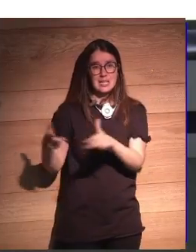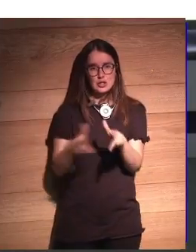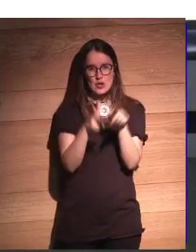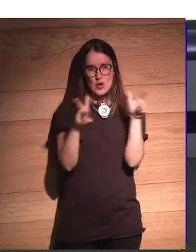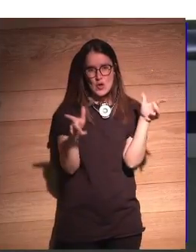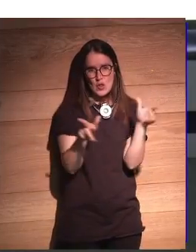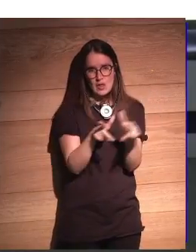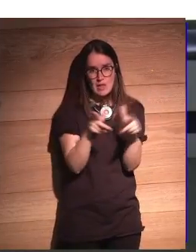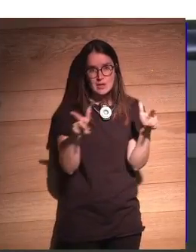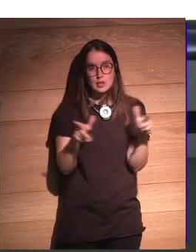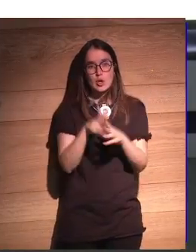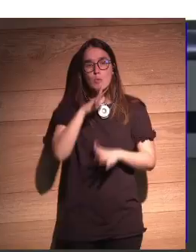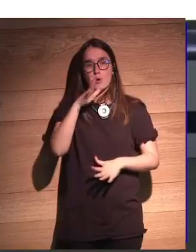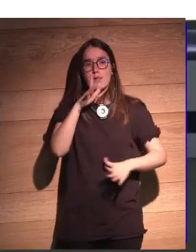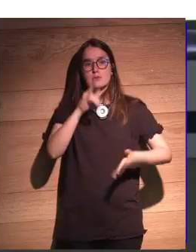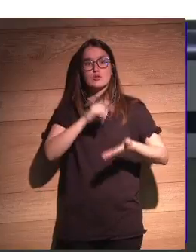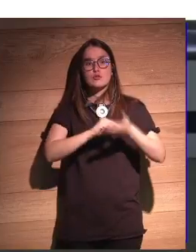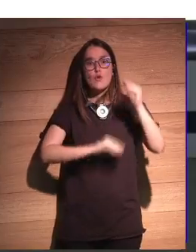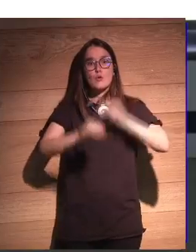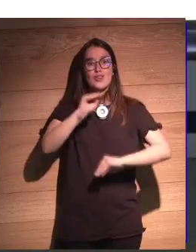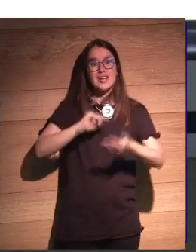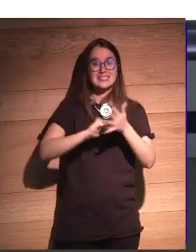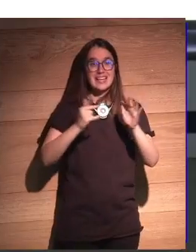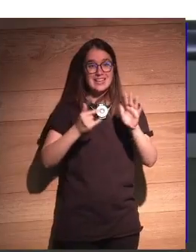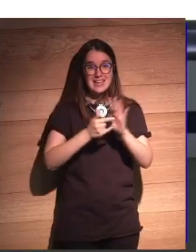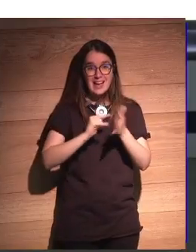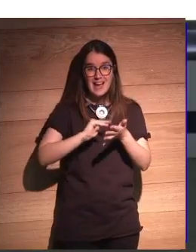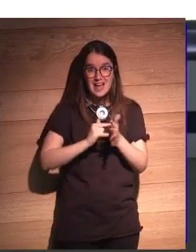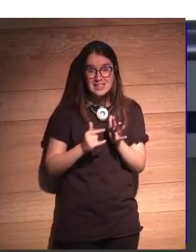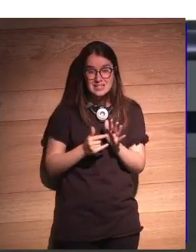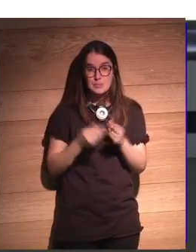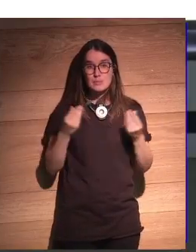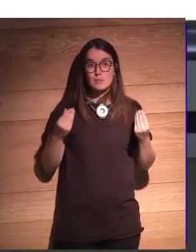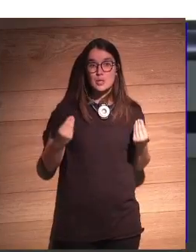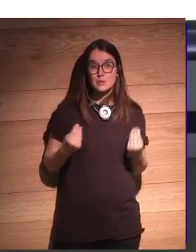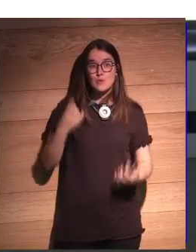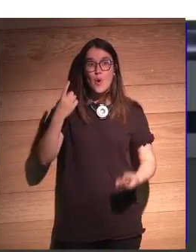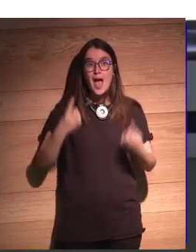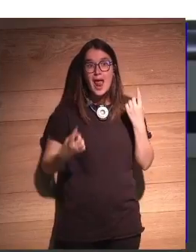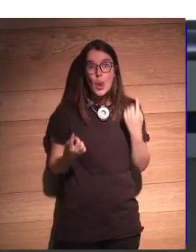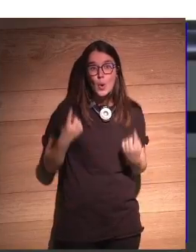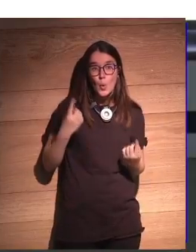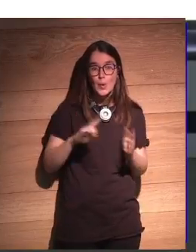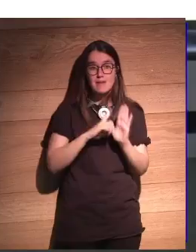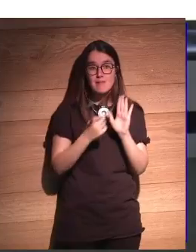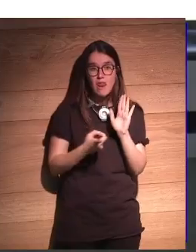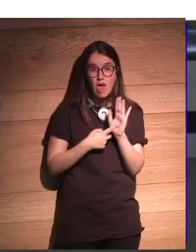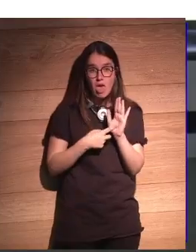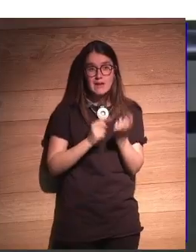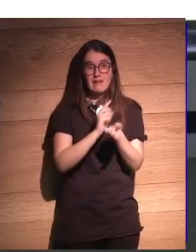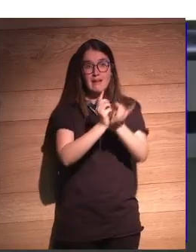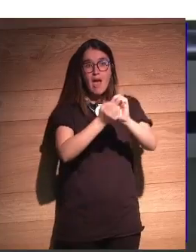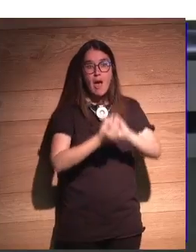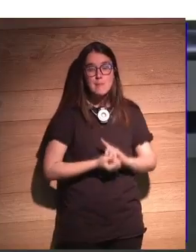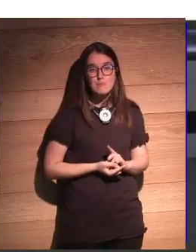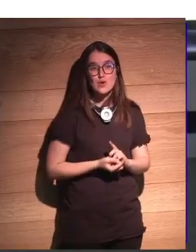narrow technical solutions like tweaking zoning law or making slight alterations in mortgage lending